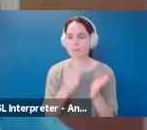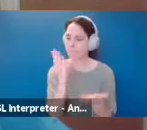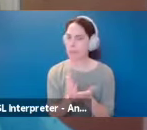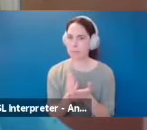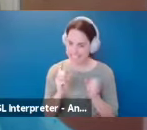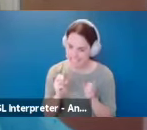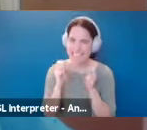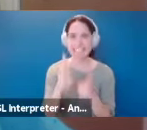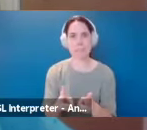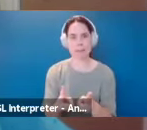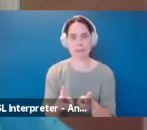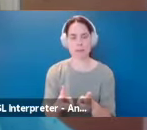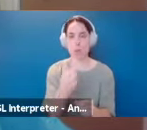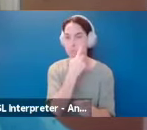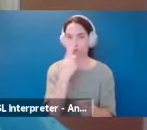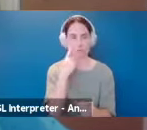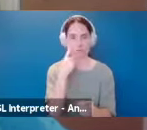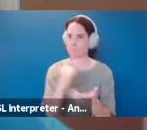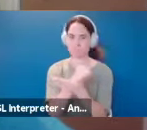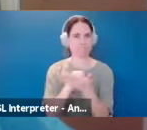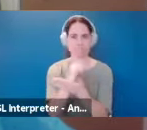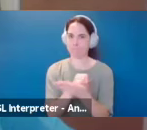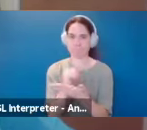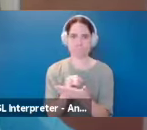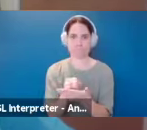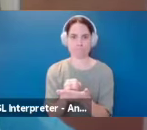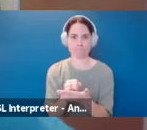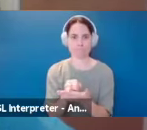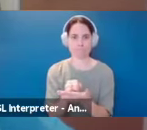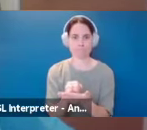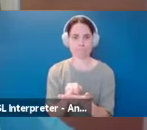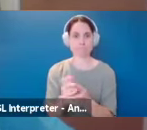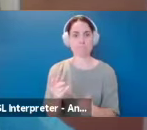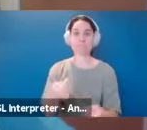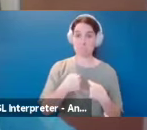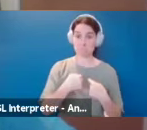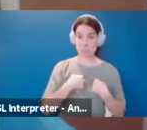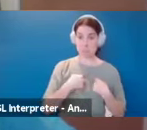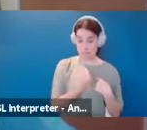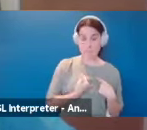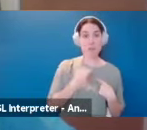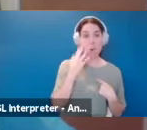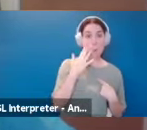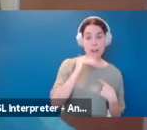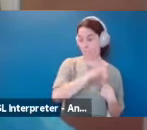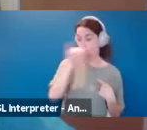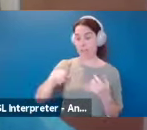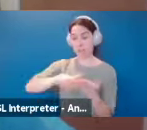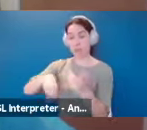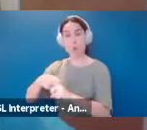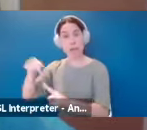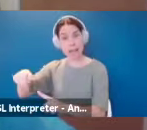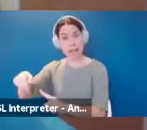of you are followed in stores? When I come home to the UK, I'm followed in stores. How many of you are